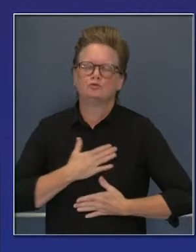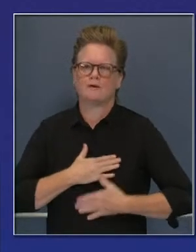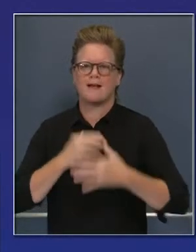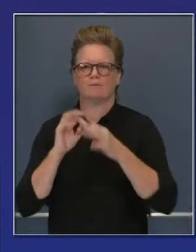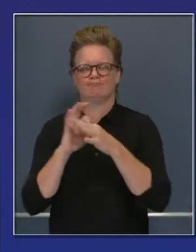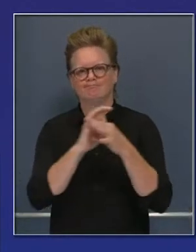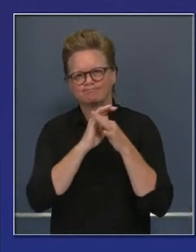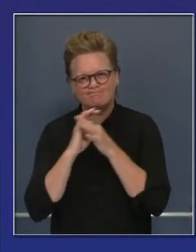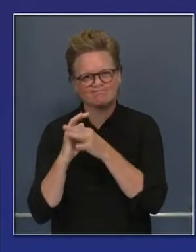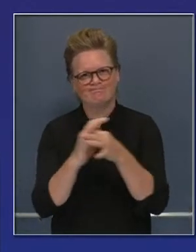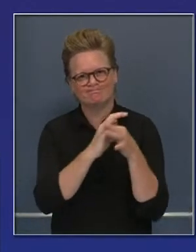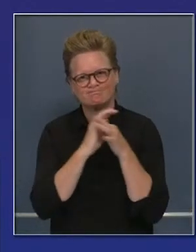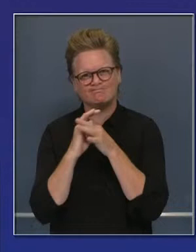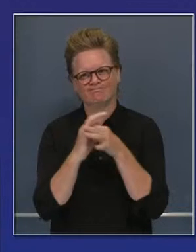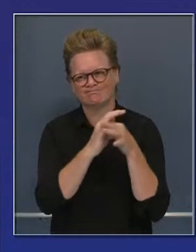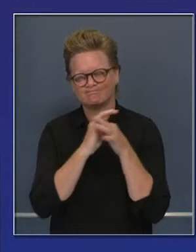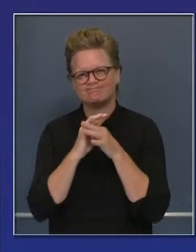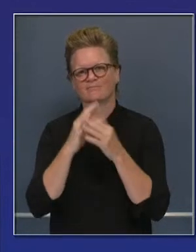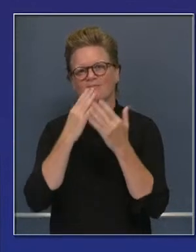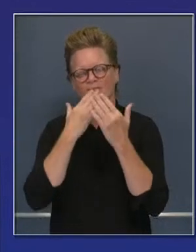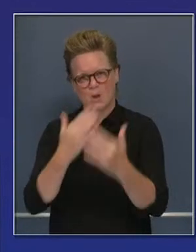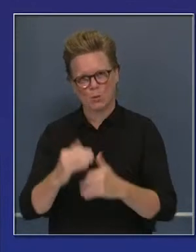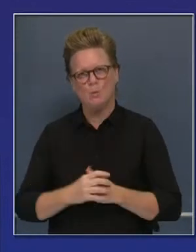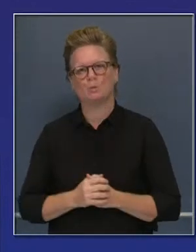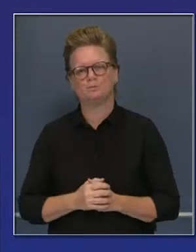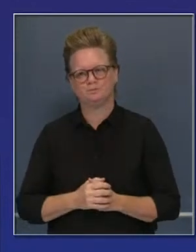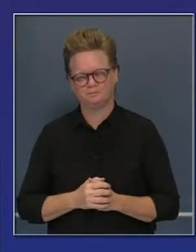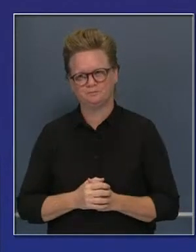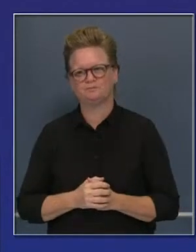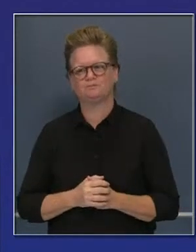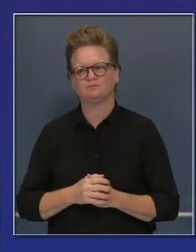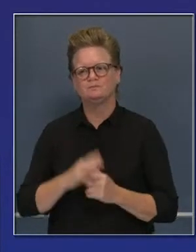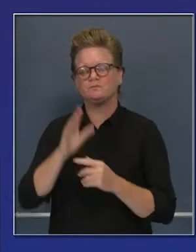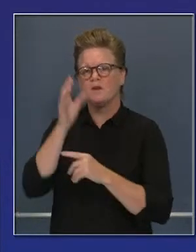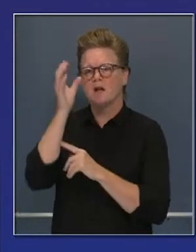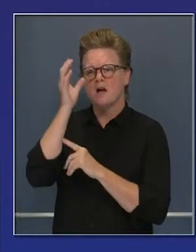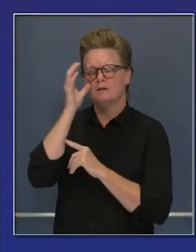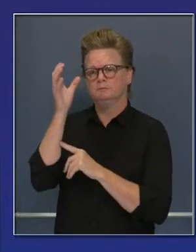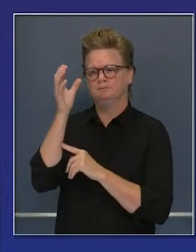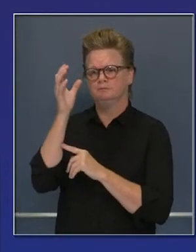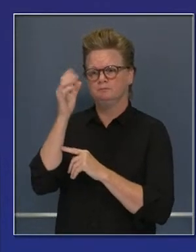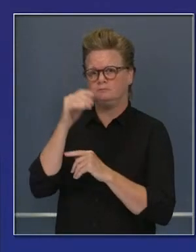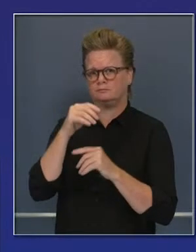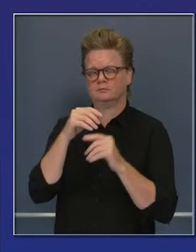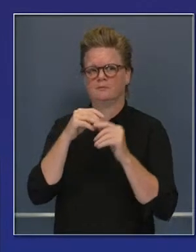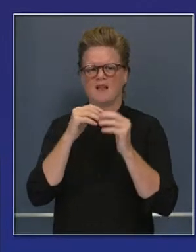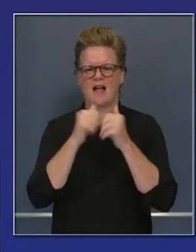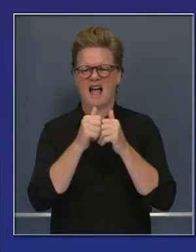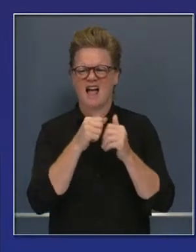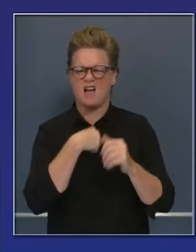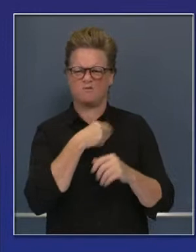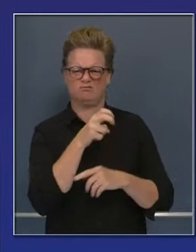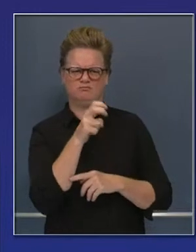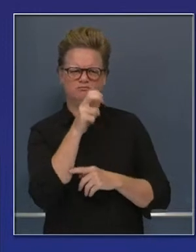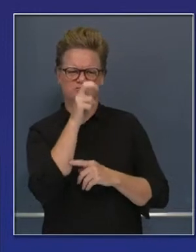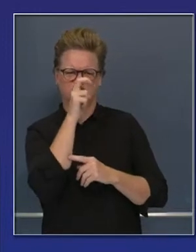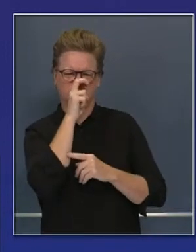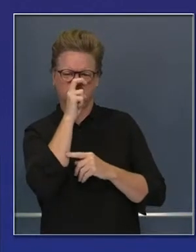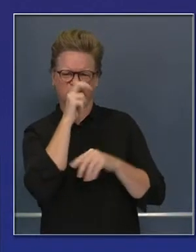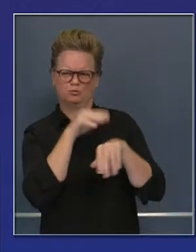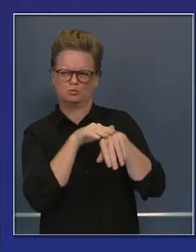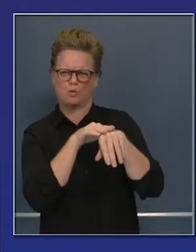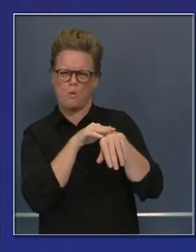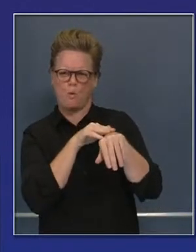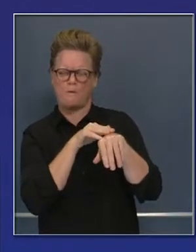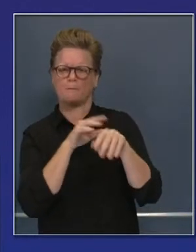Again, this concept of slow and stringent is really important for California as we begin to see the reductions